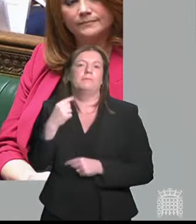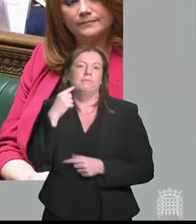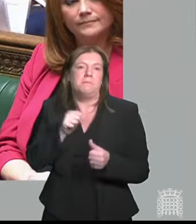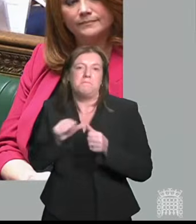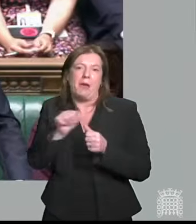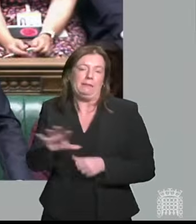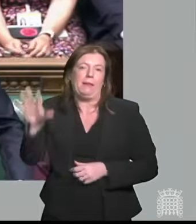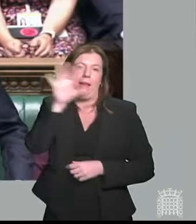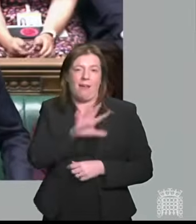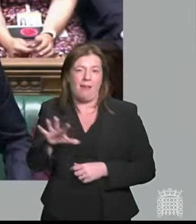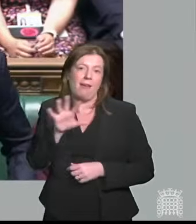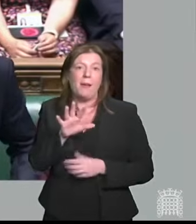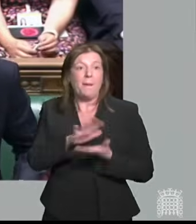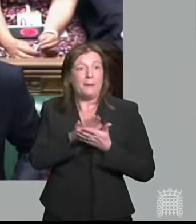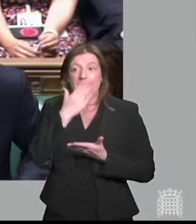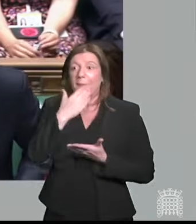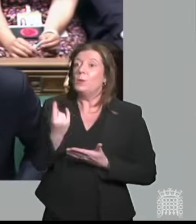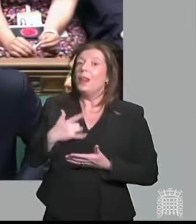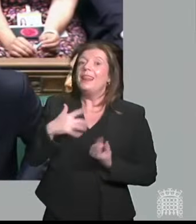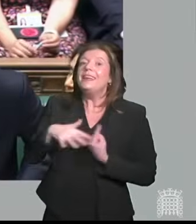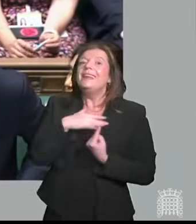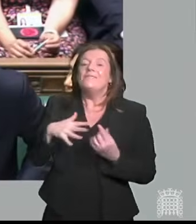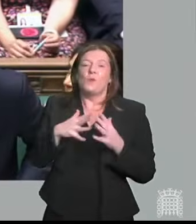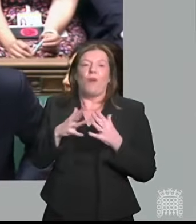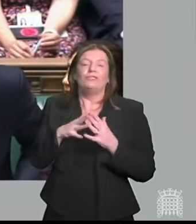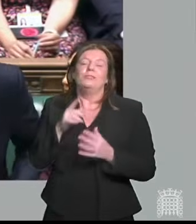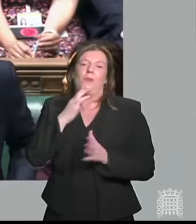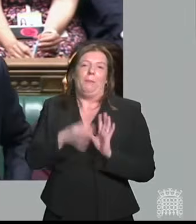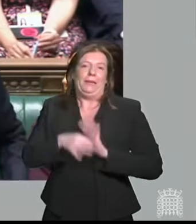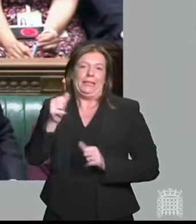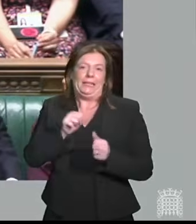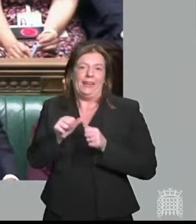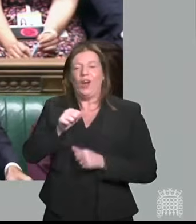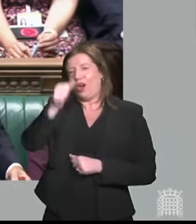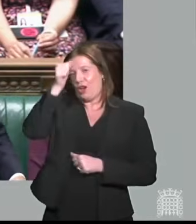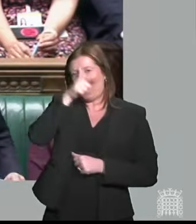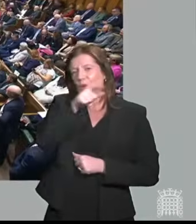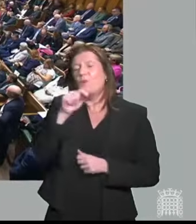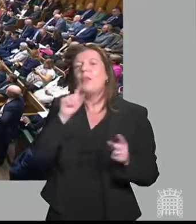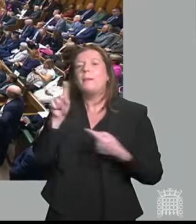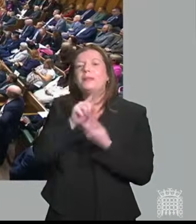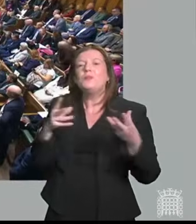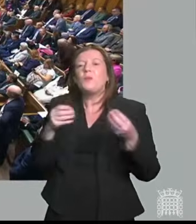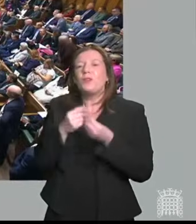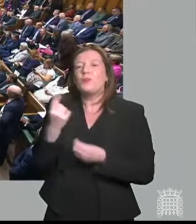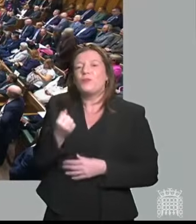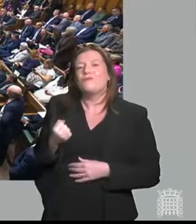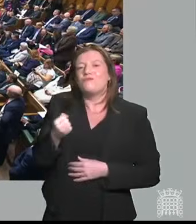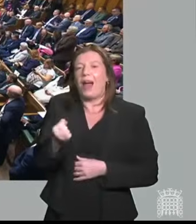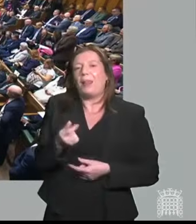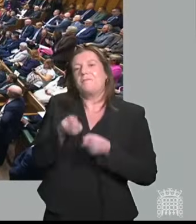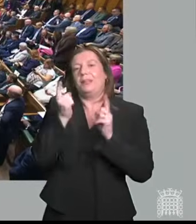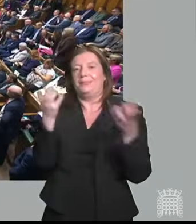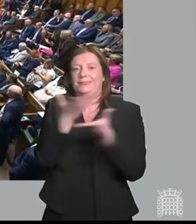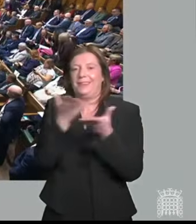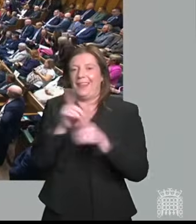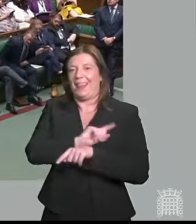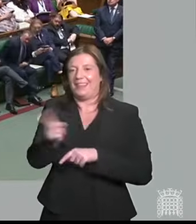northern towns like Warrington. And I know that he'll be discussing this further when he meets with the Rail Minister. MP Leader Stephen Flynn.